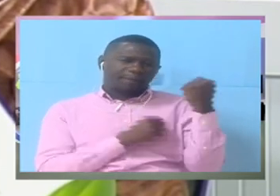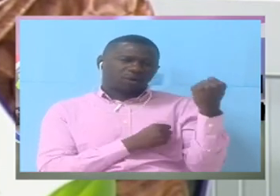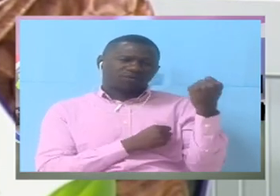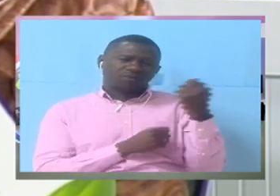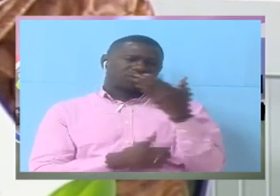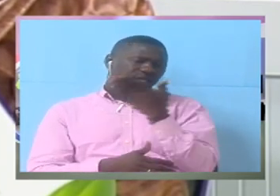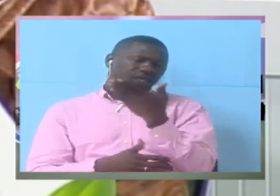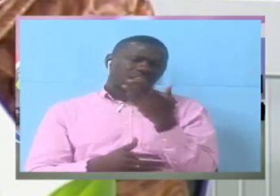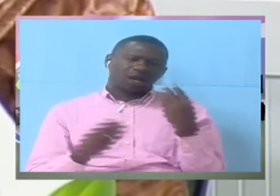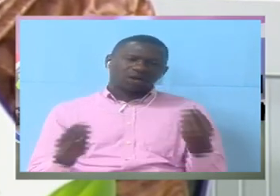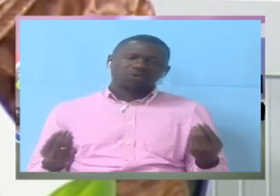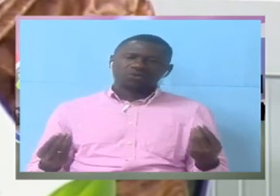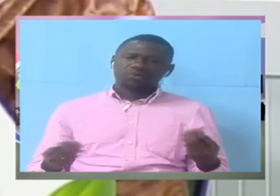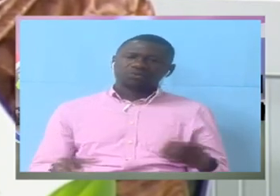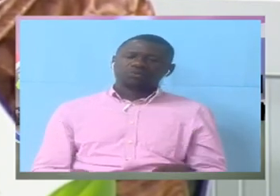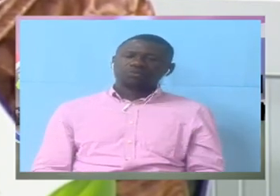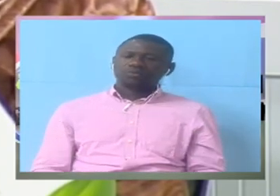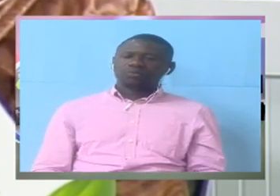there?